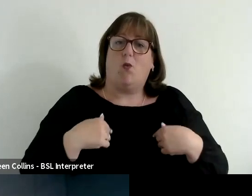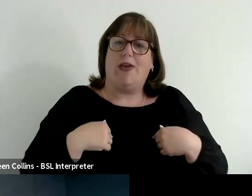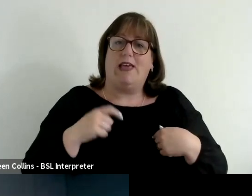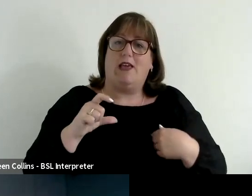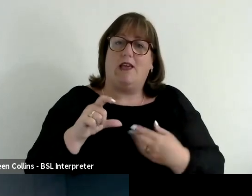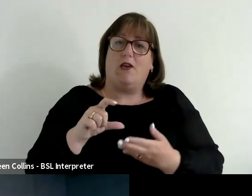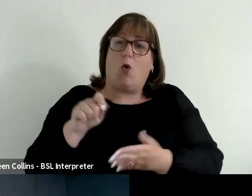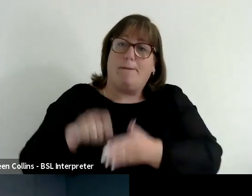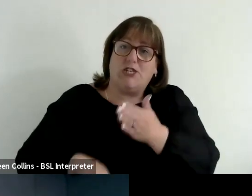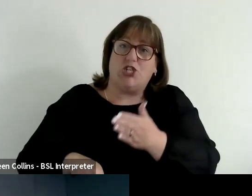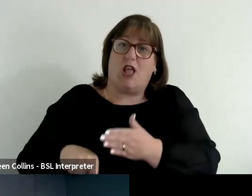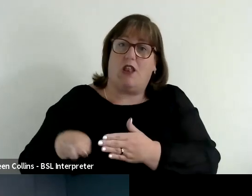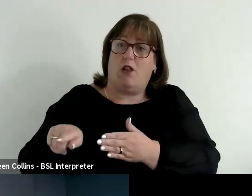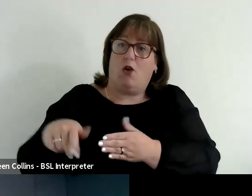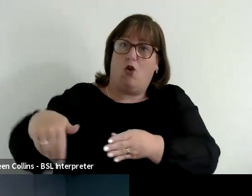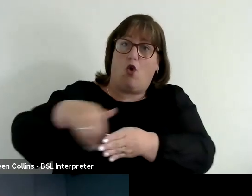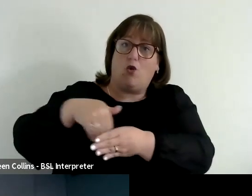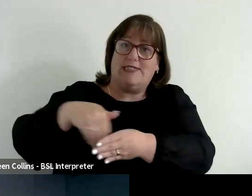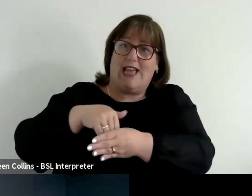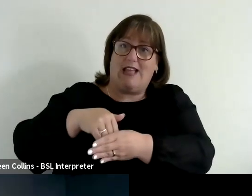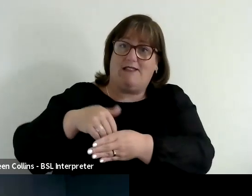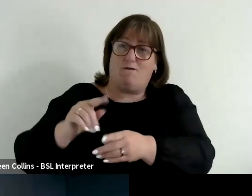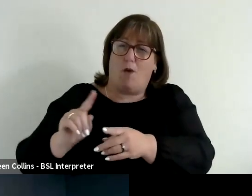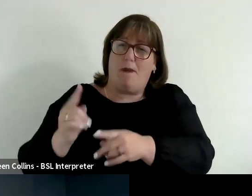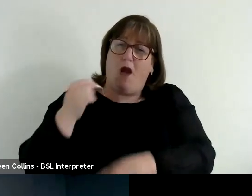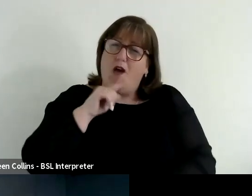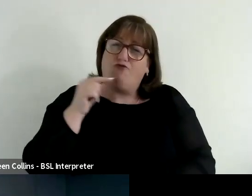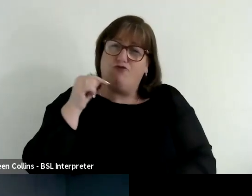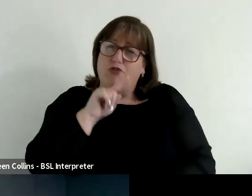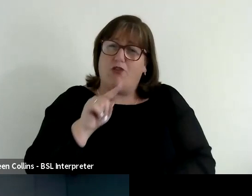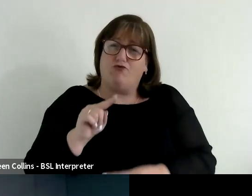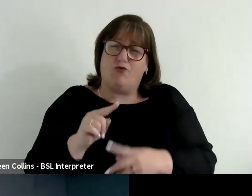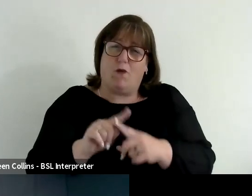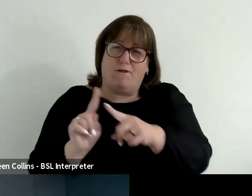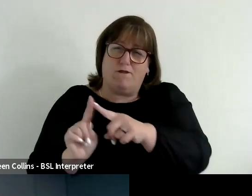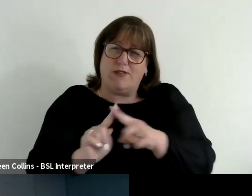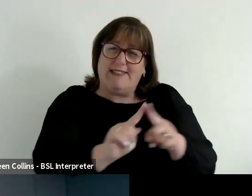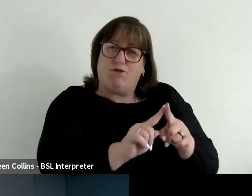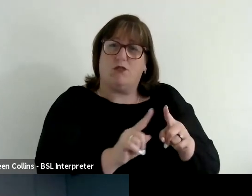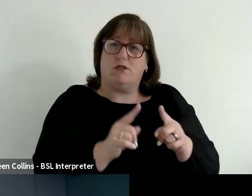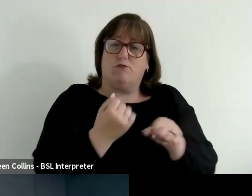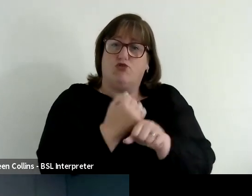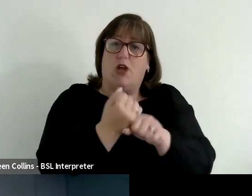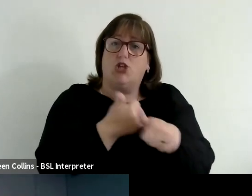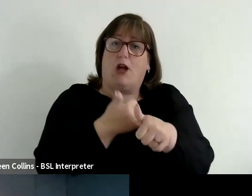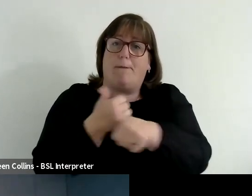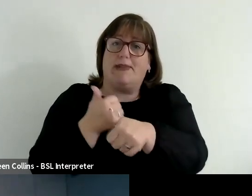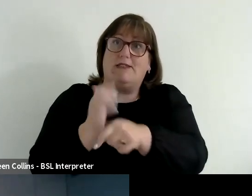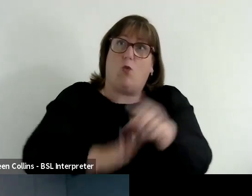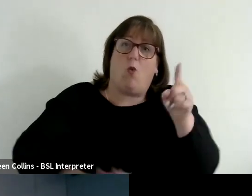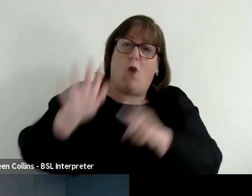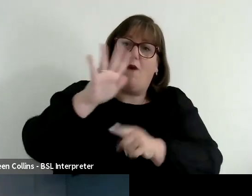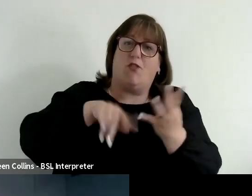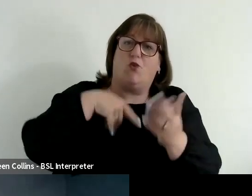content from hundreds of small production companies around the UK. Some of those production companies are now